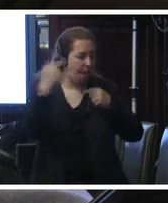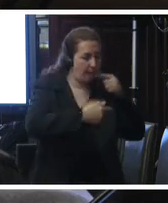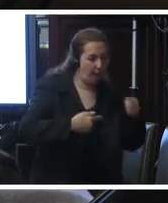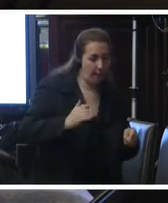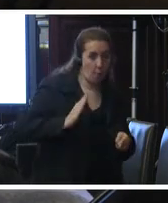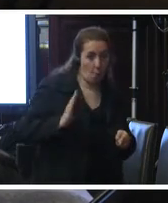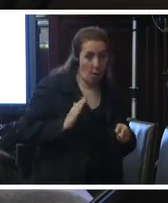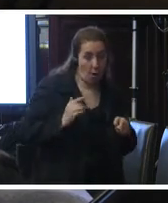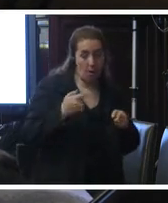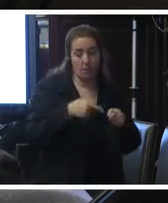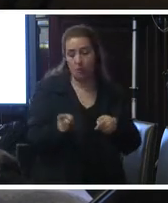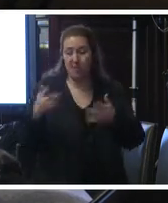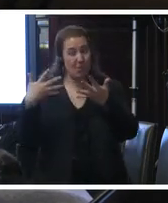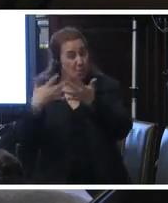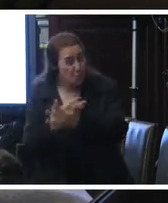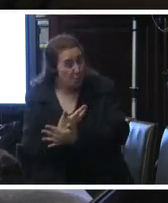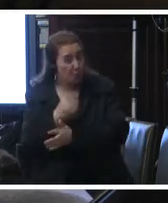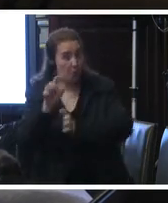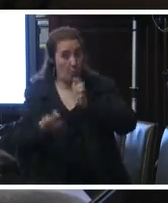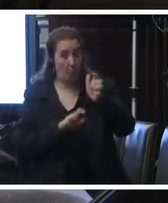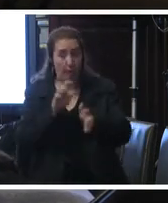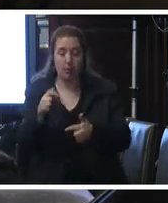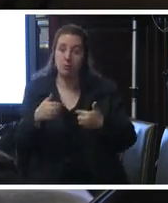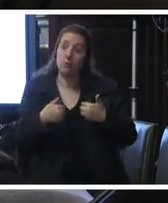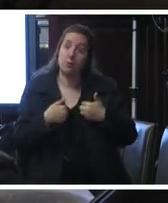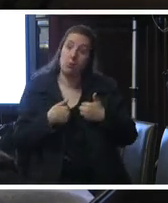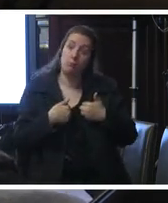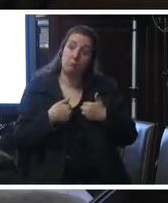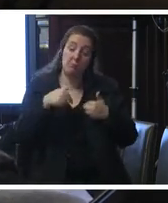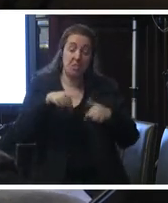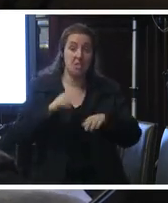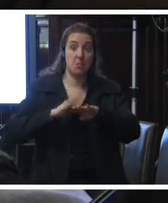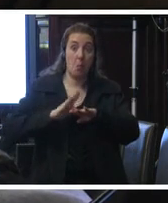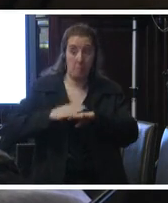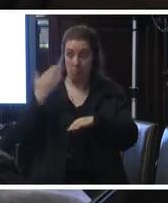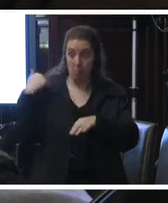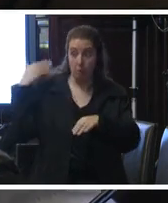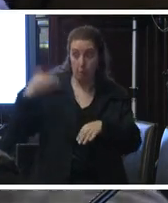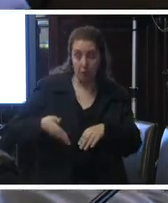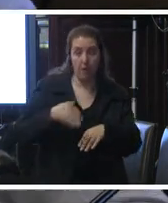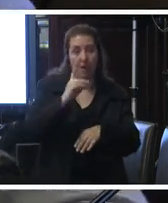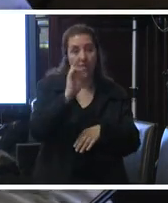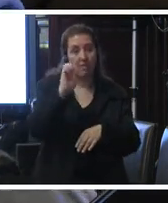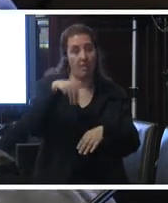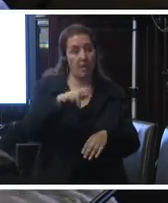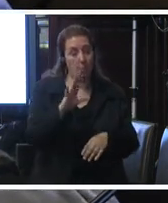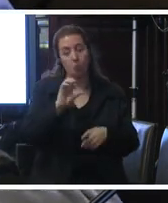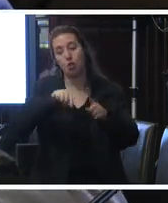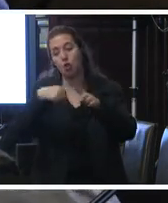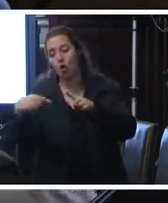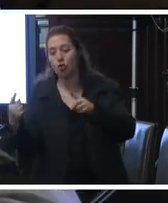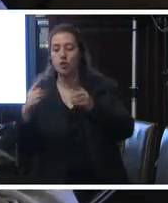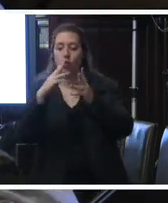they suffer. And I suggested that Demos and other organizations should get together and